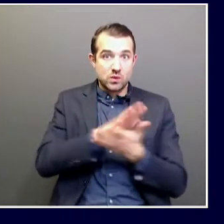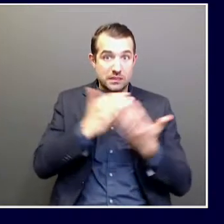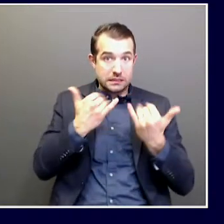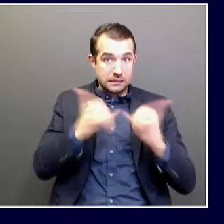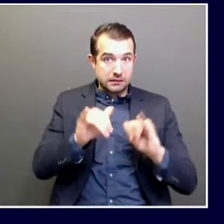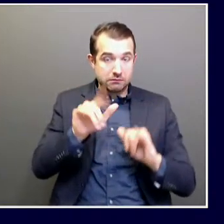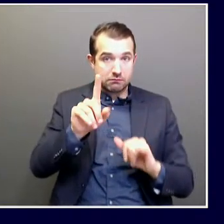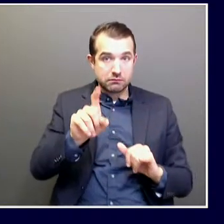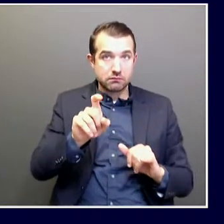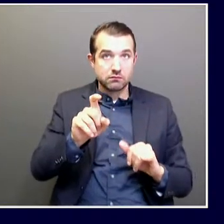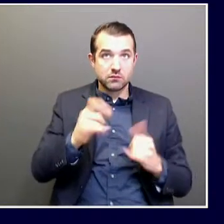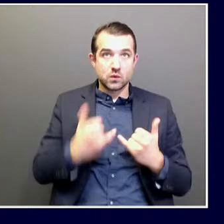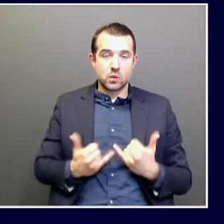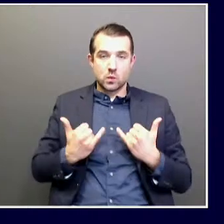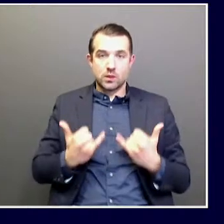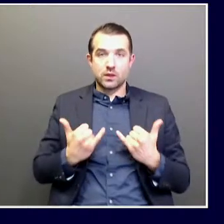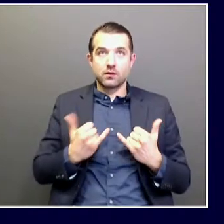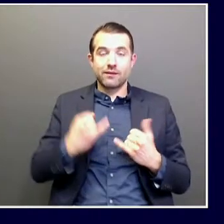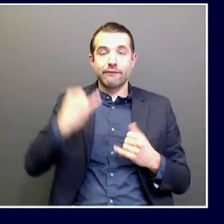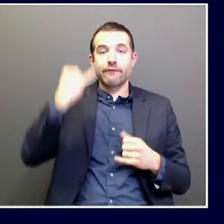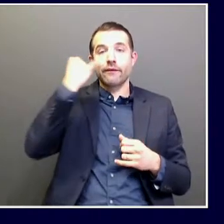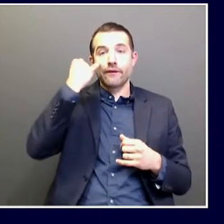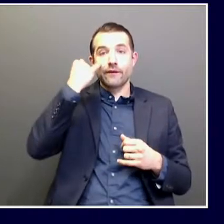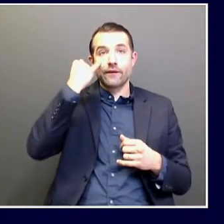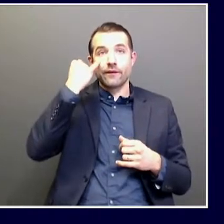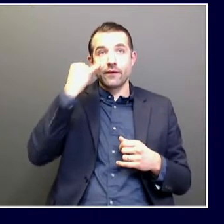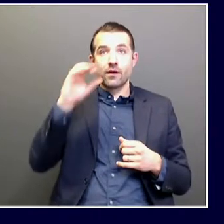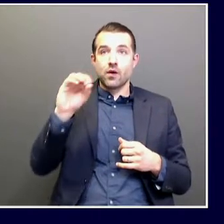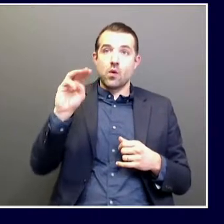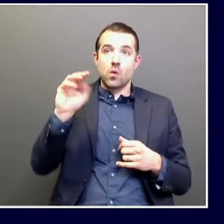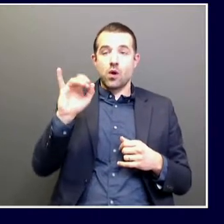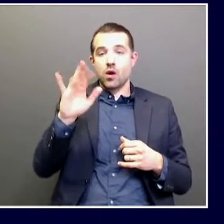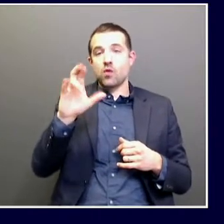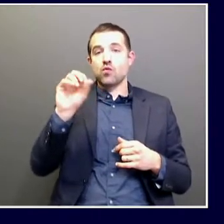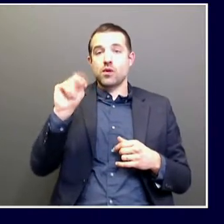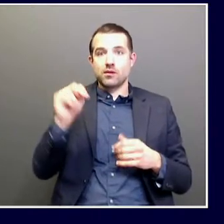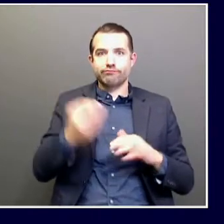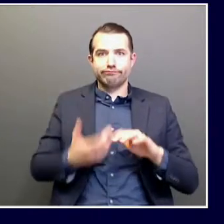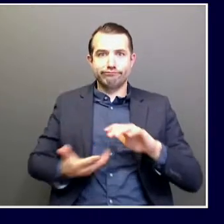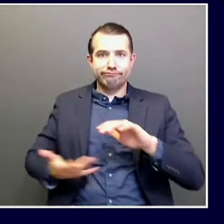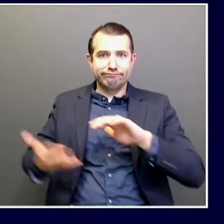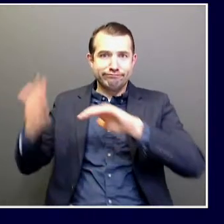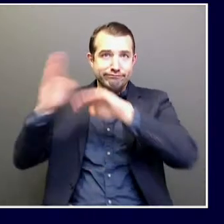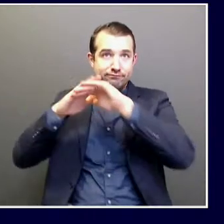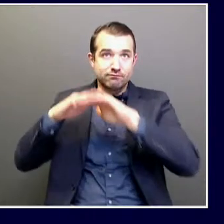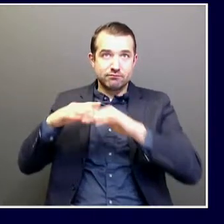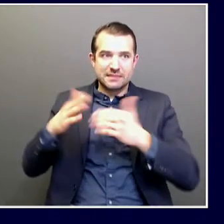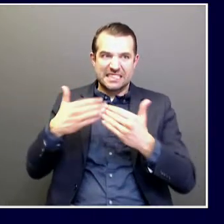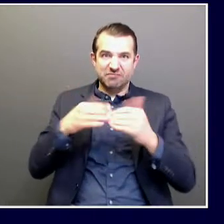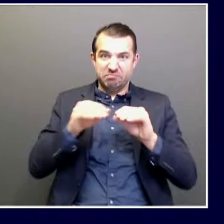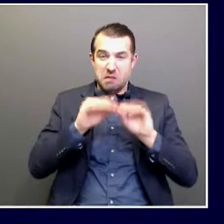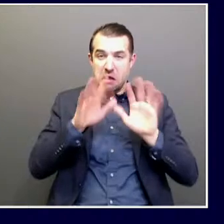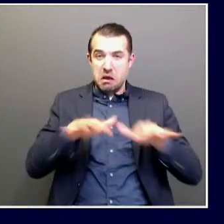Omicron becomes dominant because of the reduced effectiveness of the vaccine.